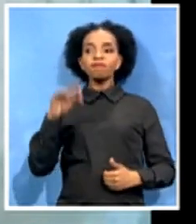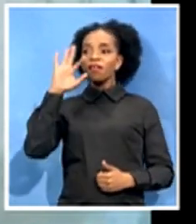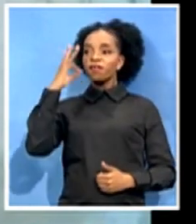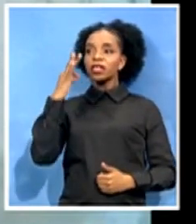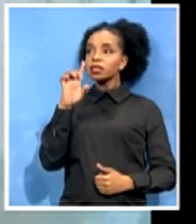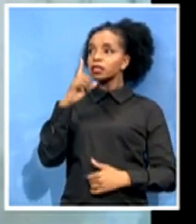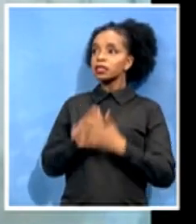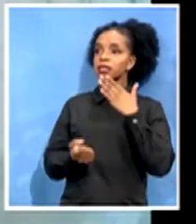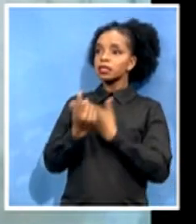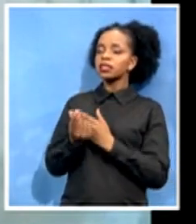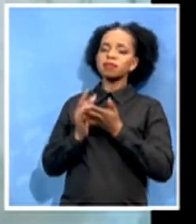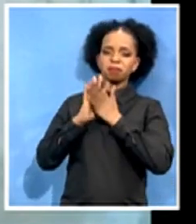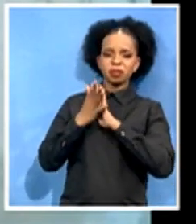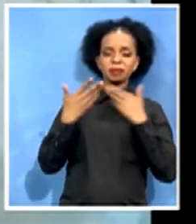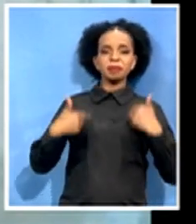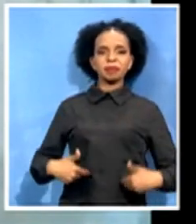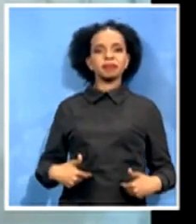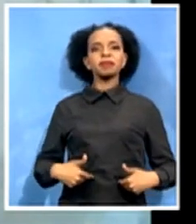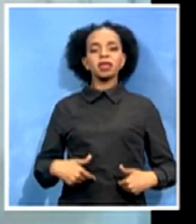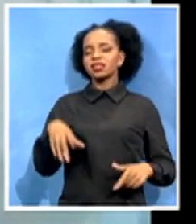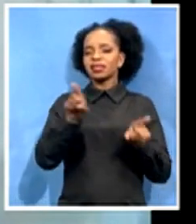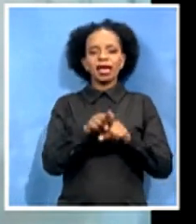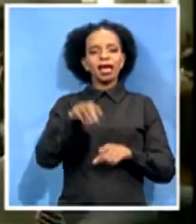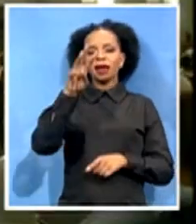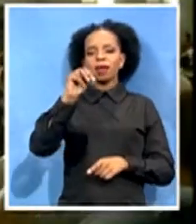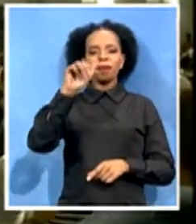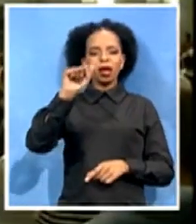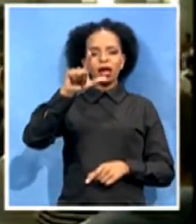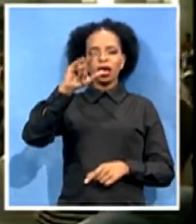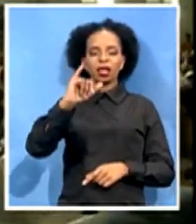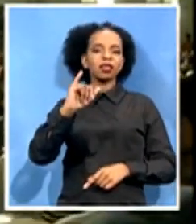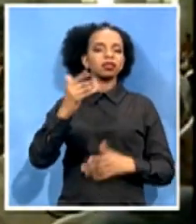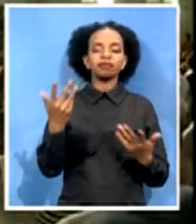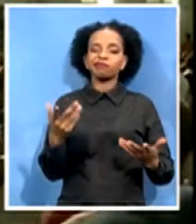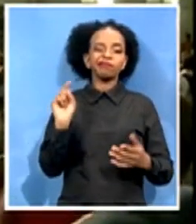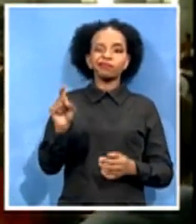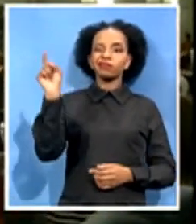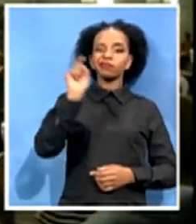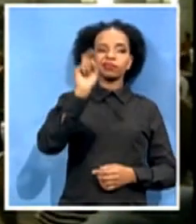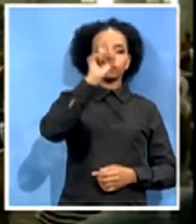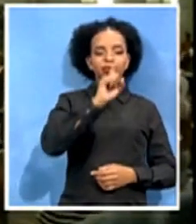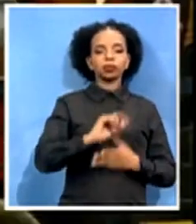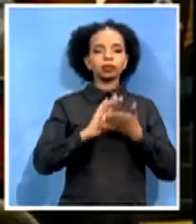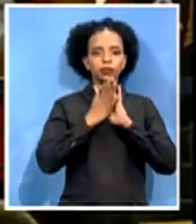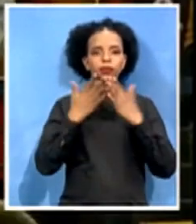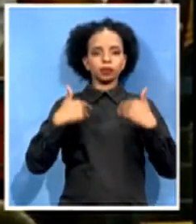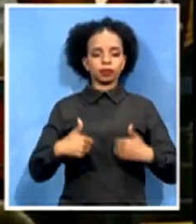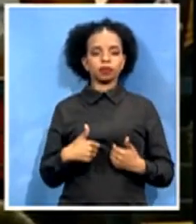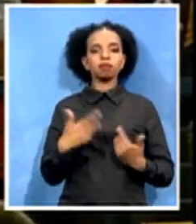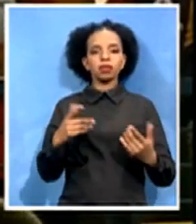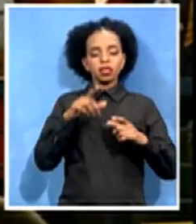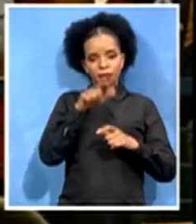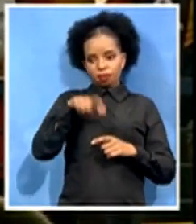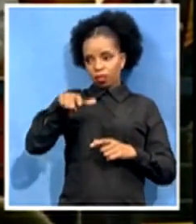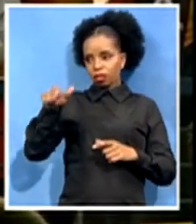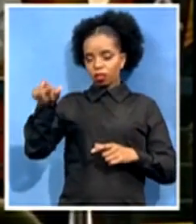that are coming into our ranks now, they are digital natives, The hashtag movements underscored the importance of the digital space